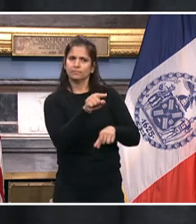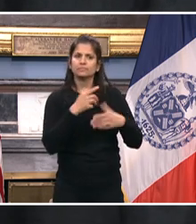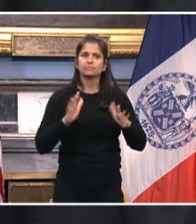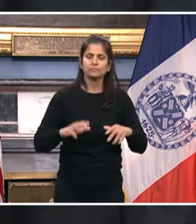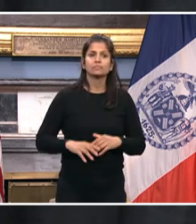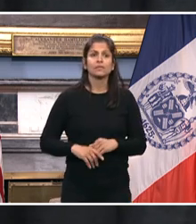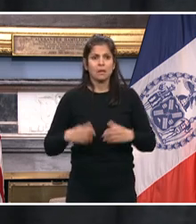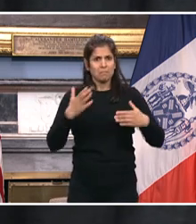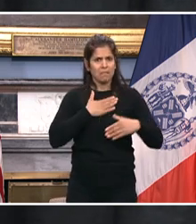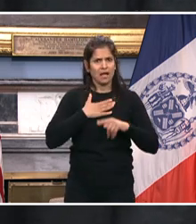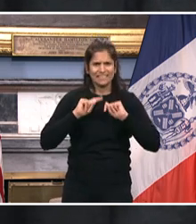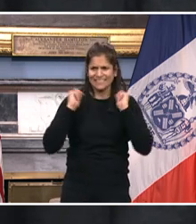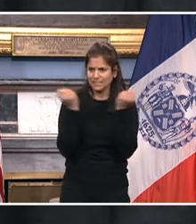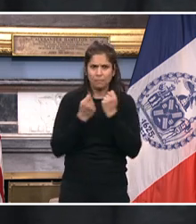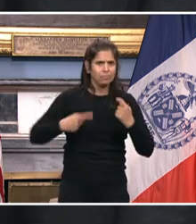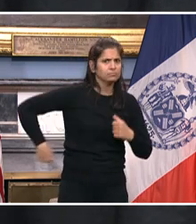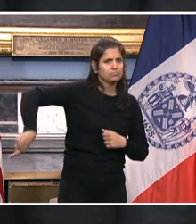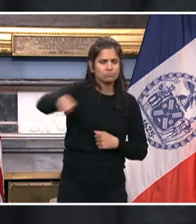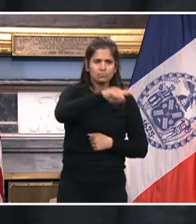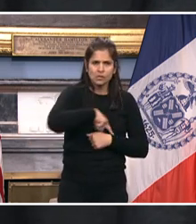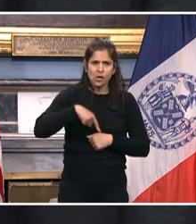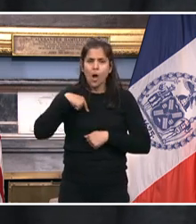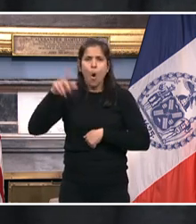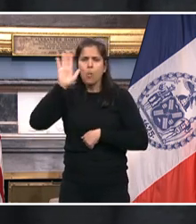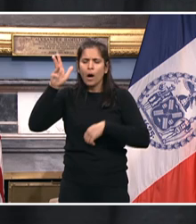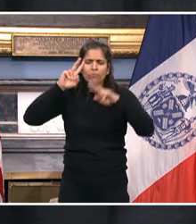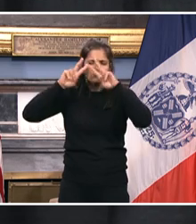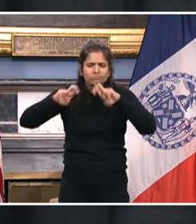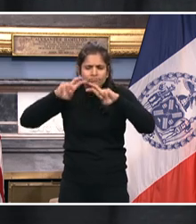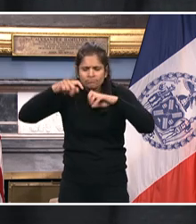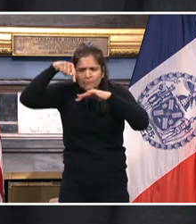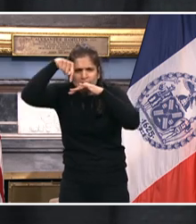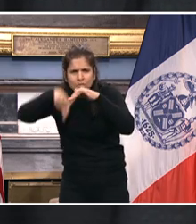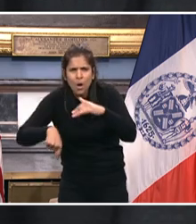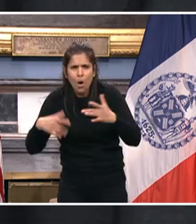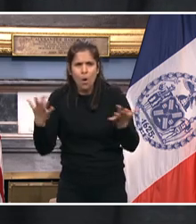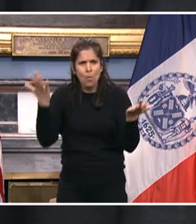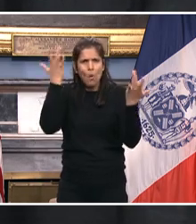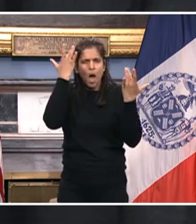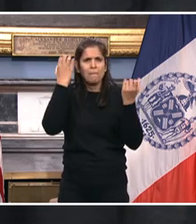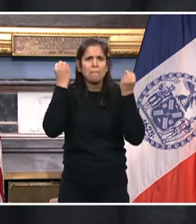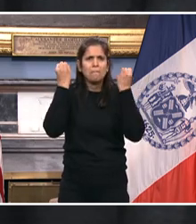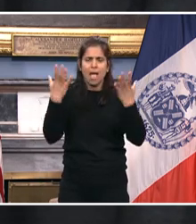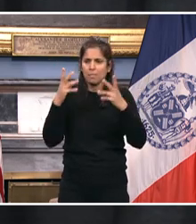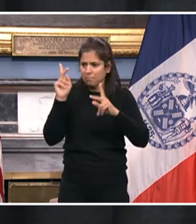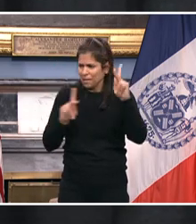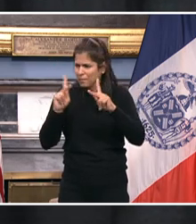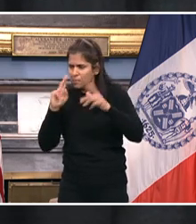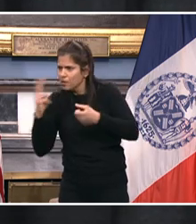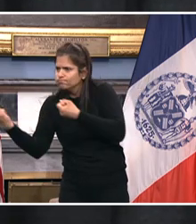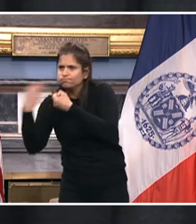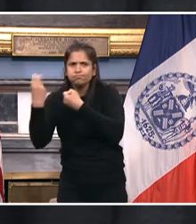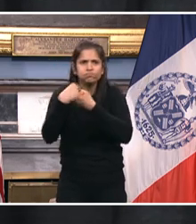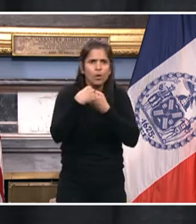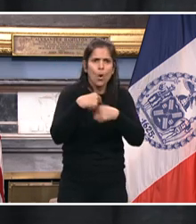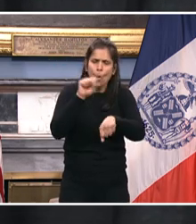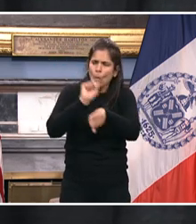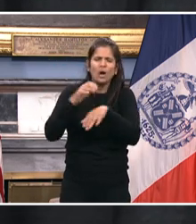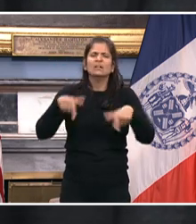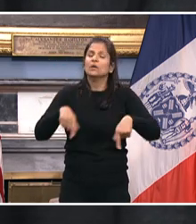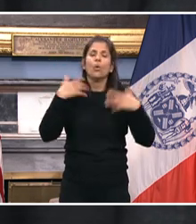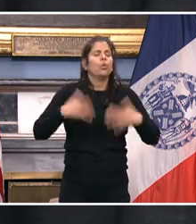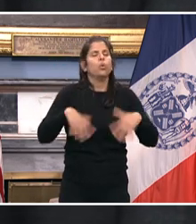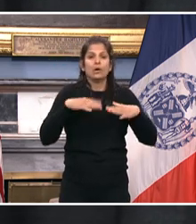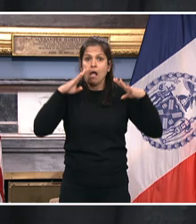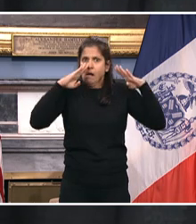sobering. And I encouraged people to give me the sober, you know, version. And I kept saying to people, you have to plan for the worst case